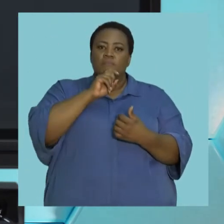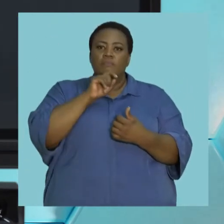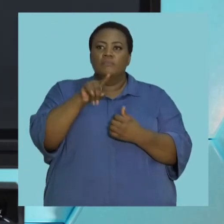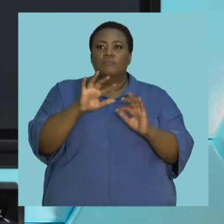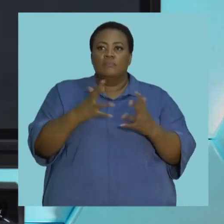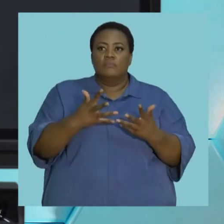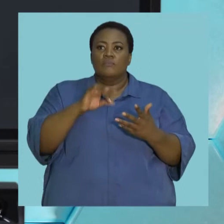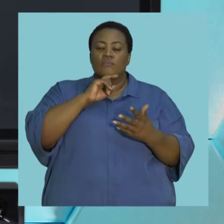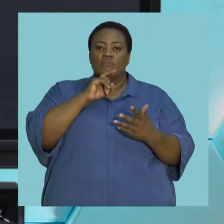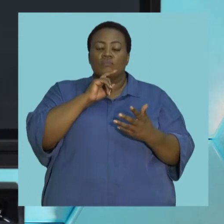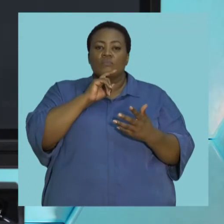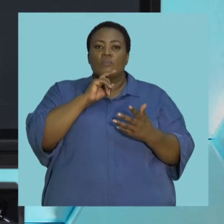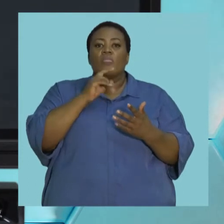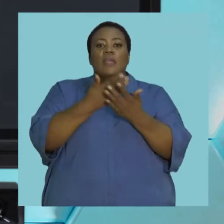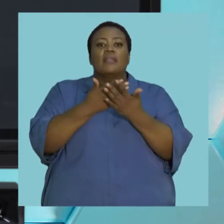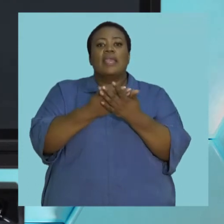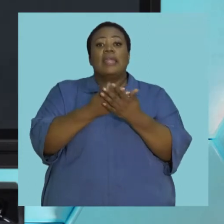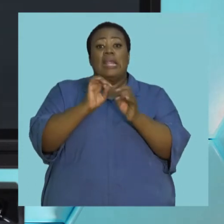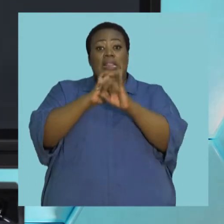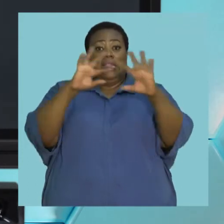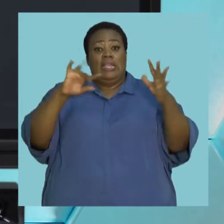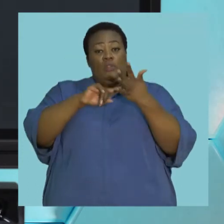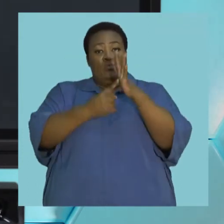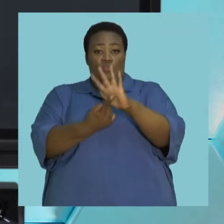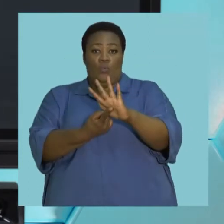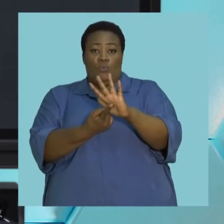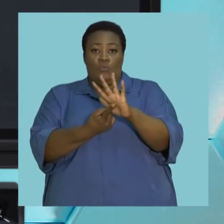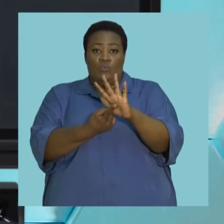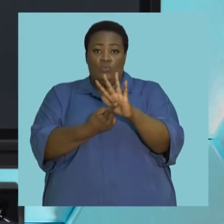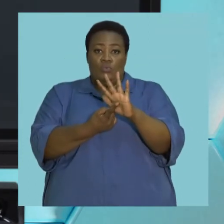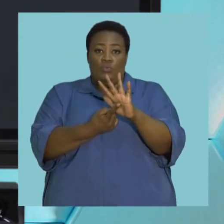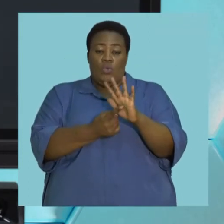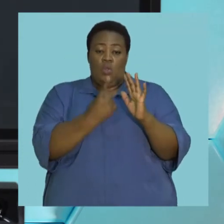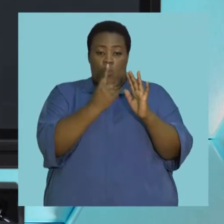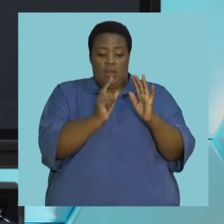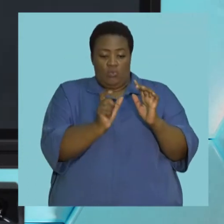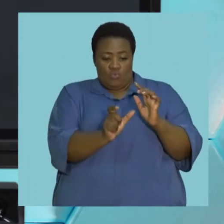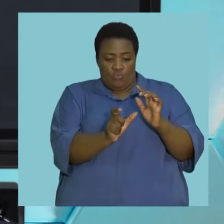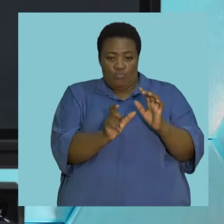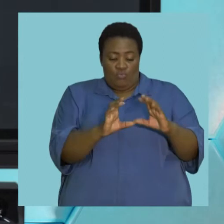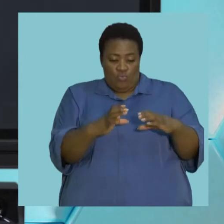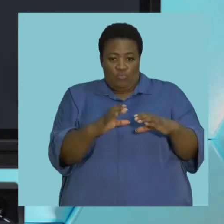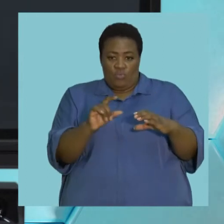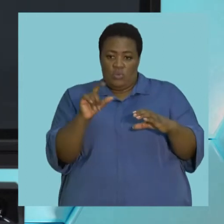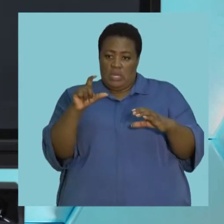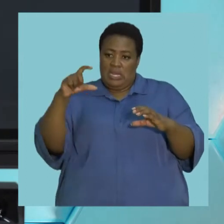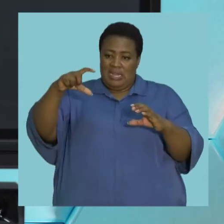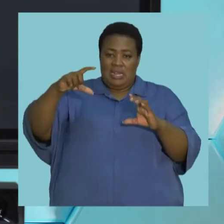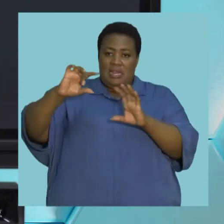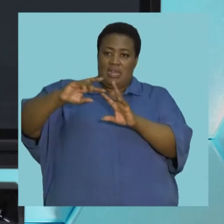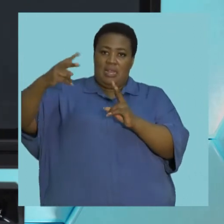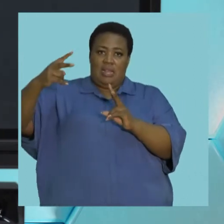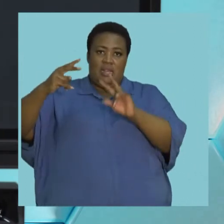chart that can clearly illustrate the proportions of one group to another or one set of data to